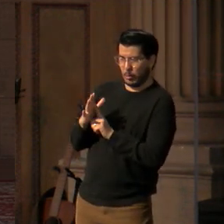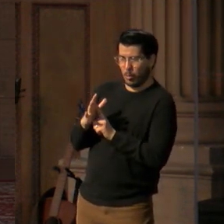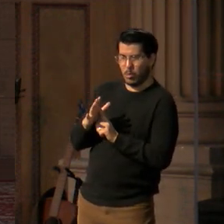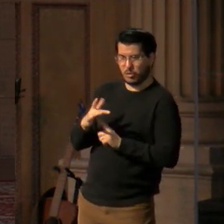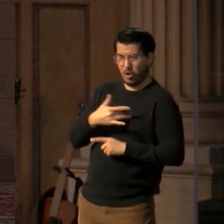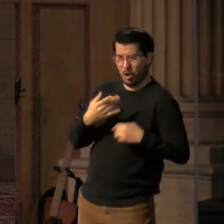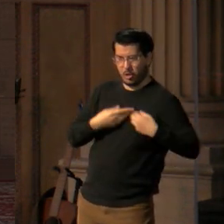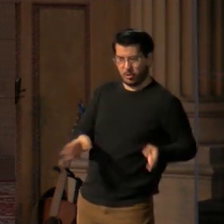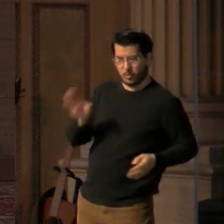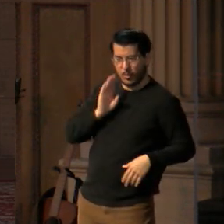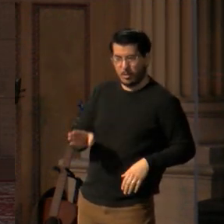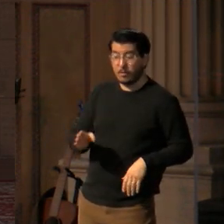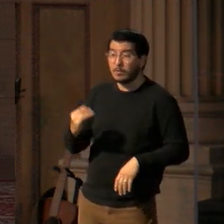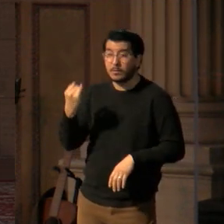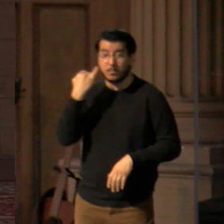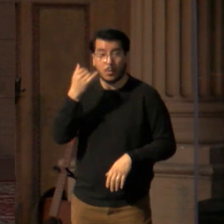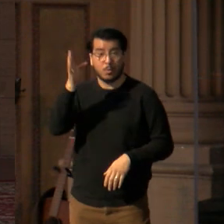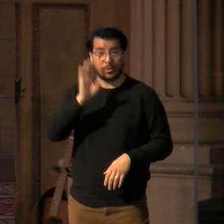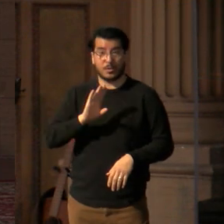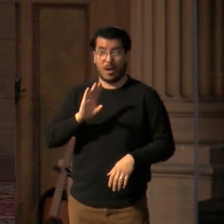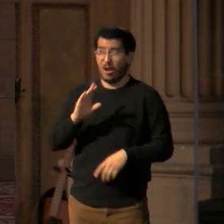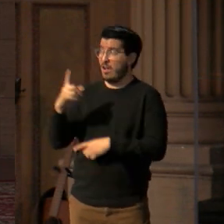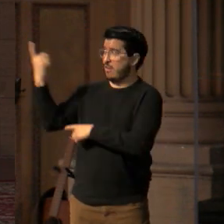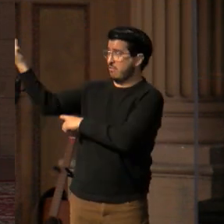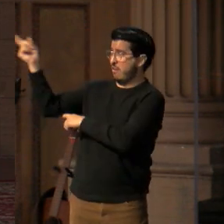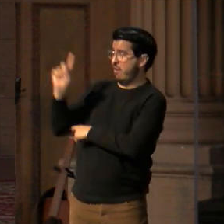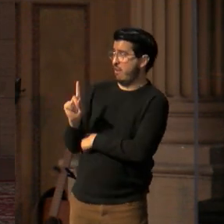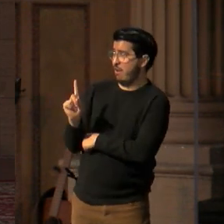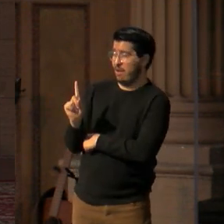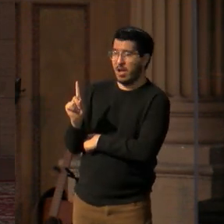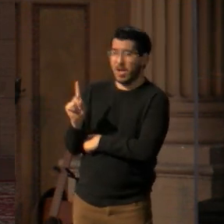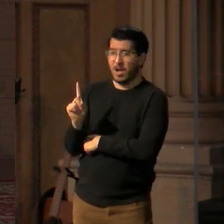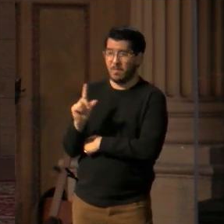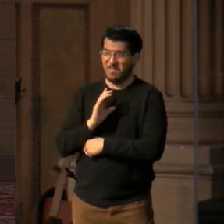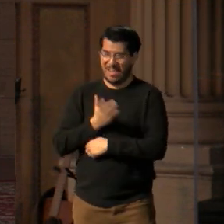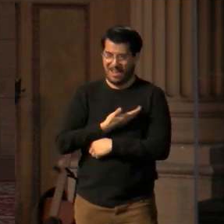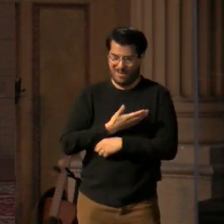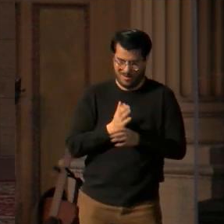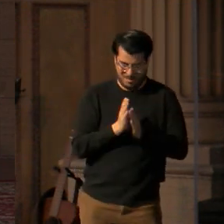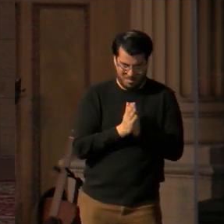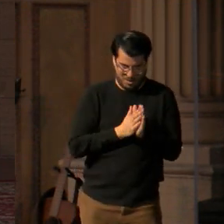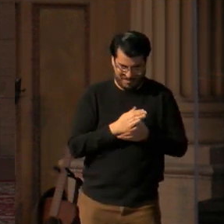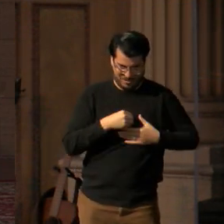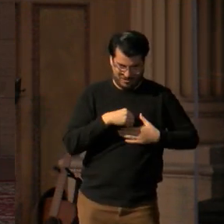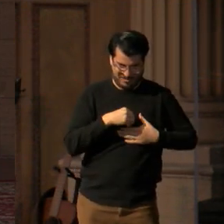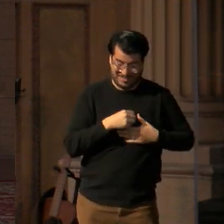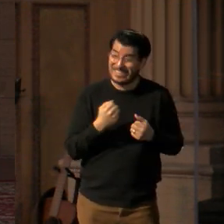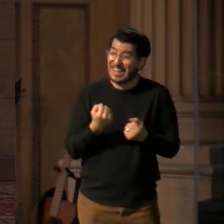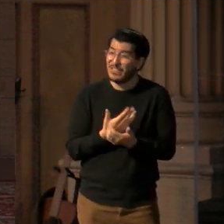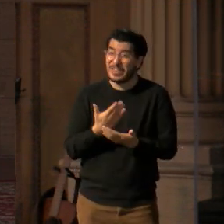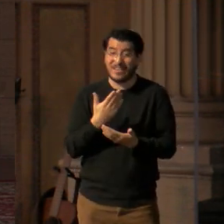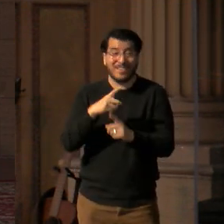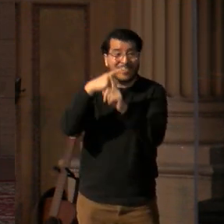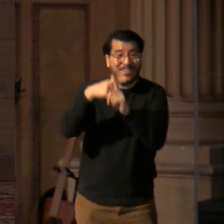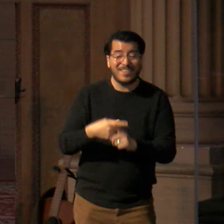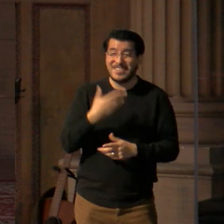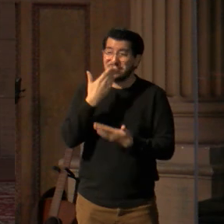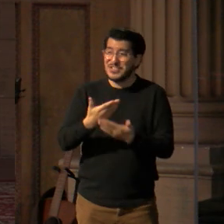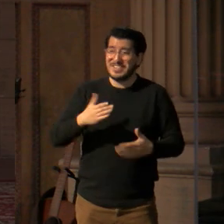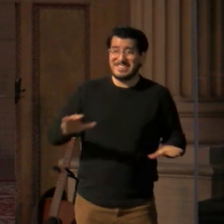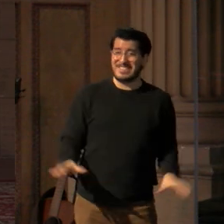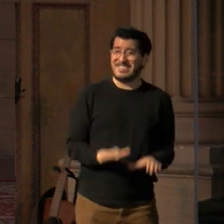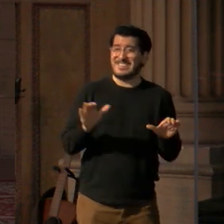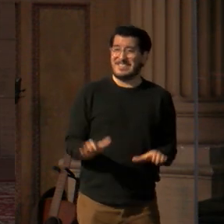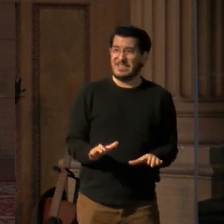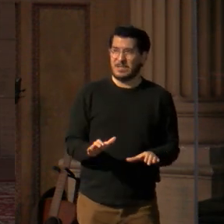I imagine if God were to come and he was going to now expose the motives behind all of those good deeds that you've done that everybody thought were just good